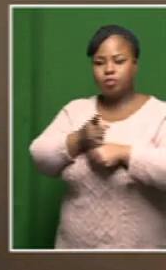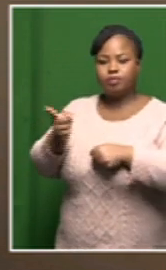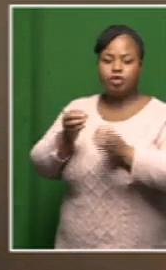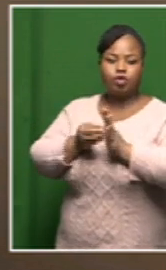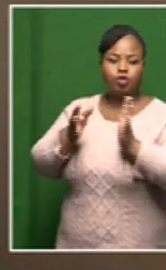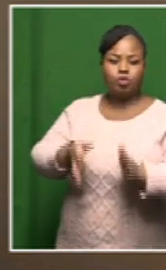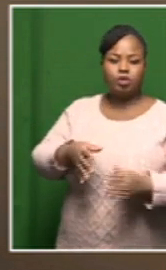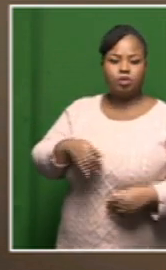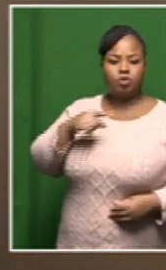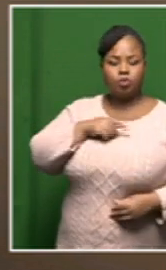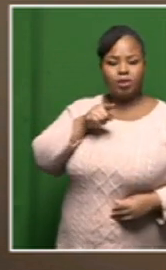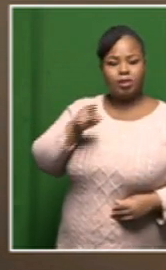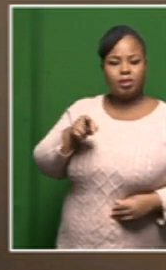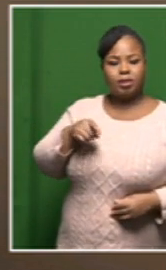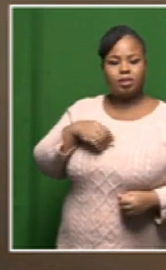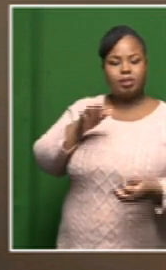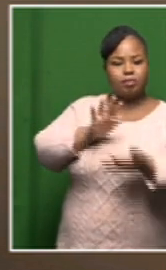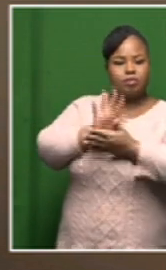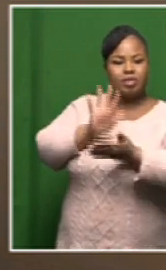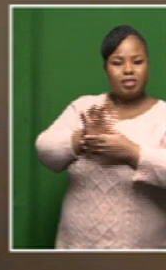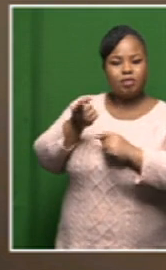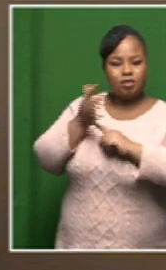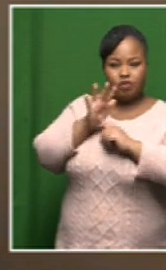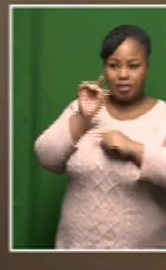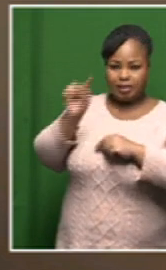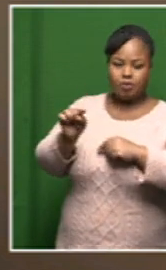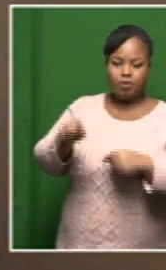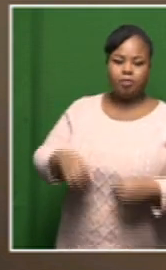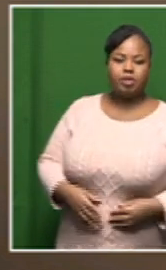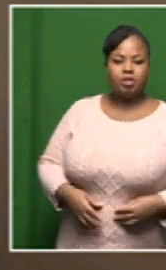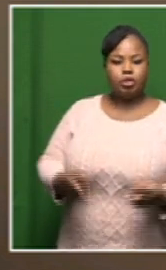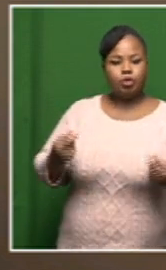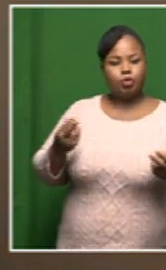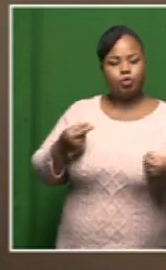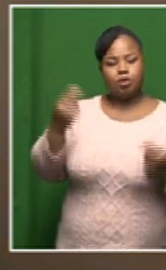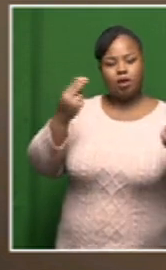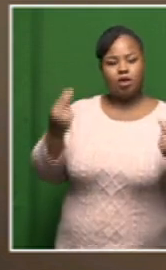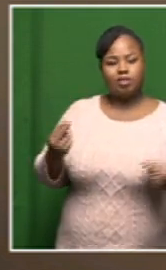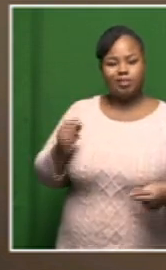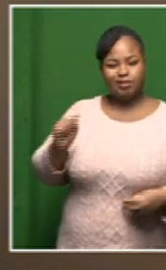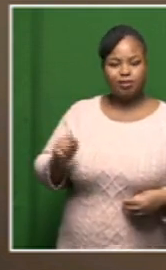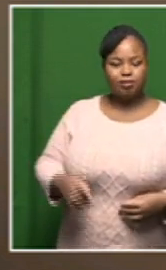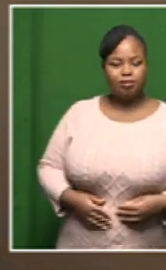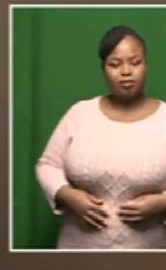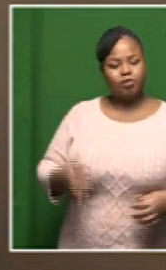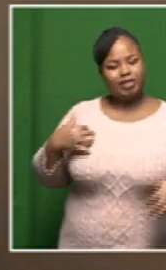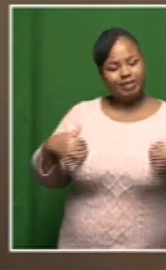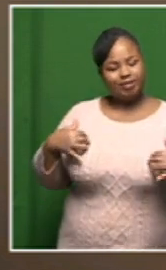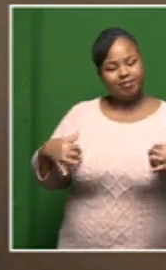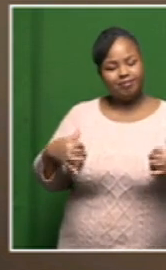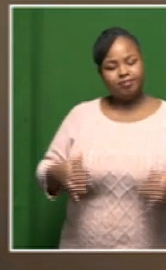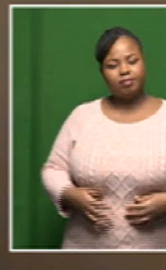they created prints just for this show, which is amazing. Fresh art, so it's